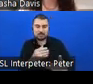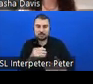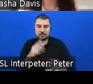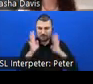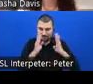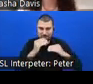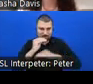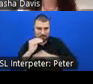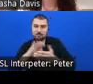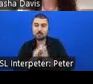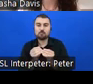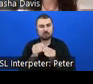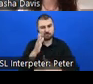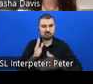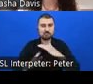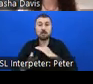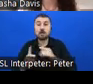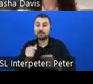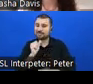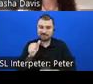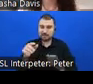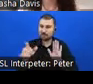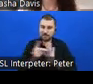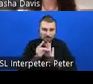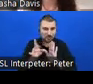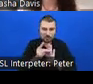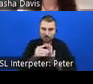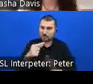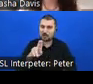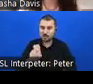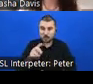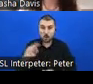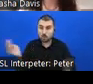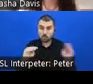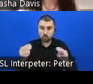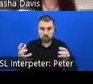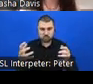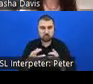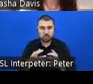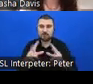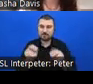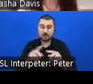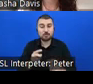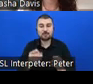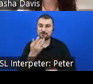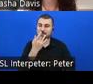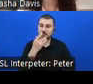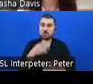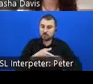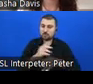planar. He did not glue or assemble pieces together. And his favorite wood was a wood called lignum